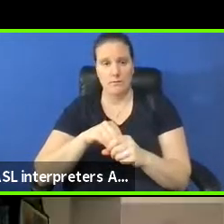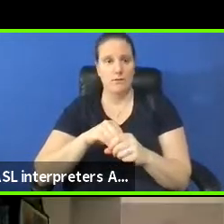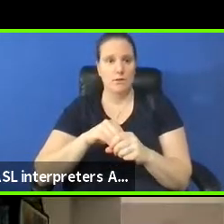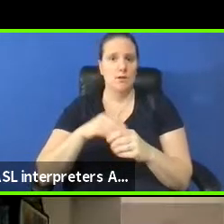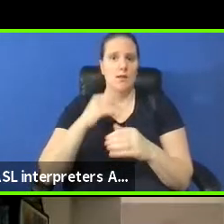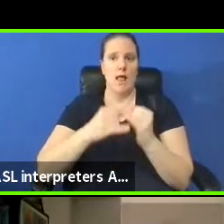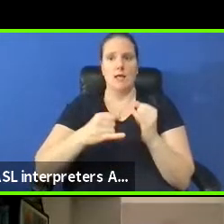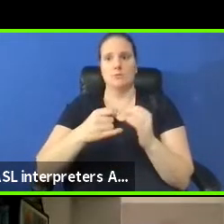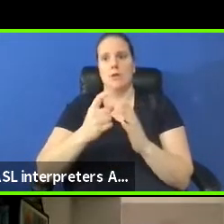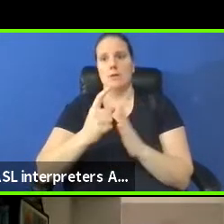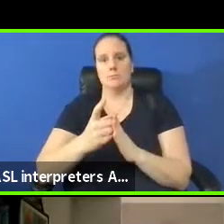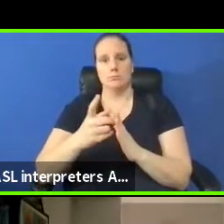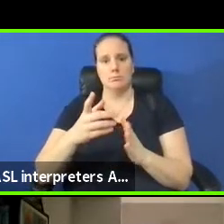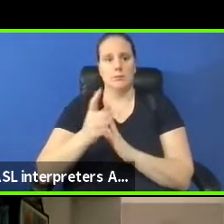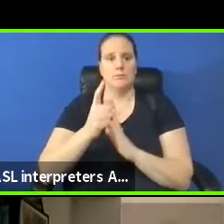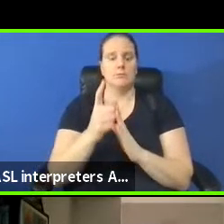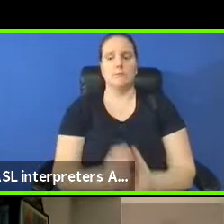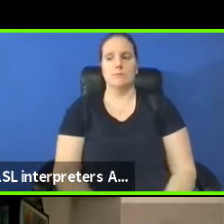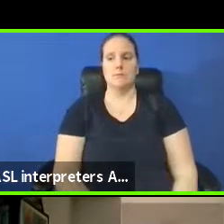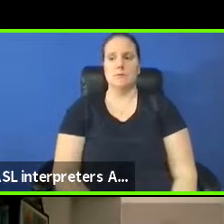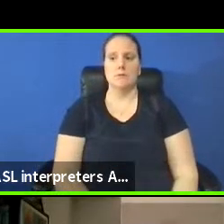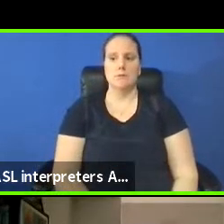edits.